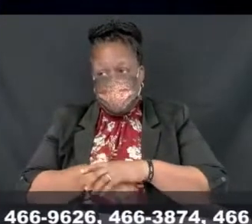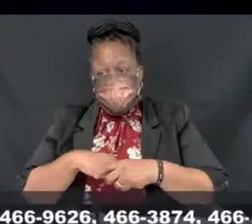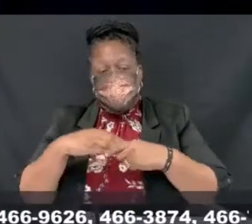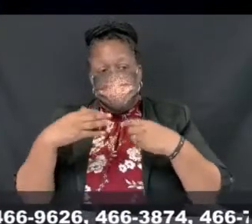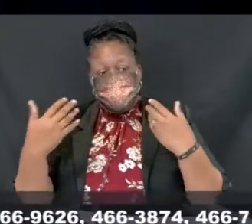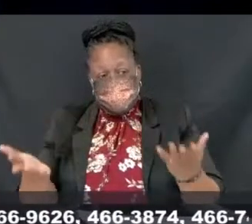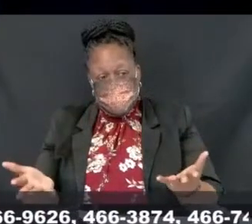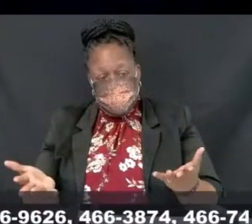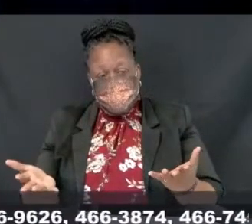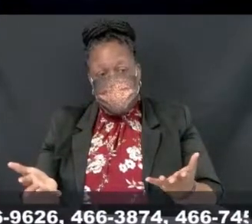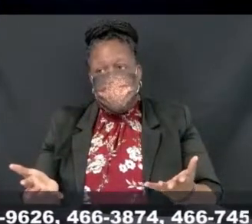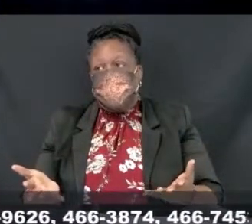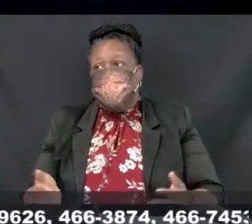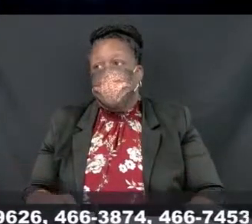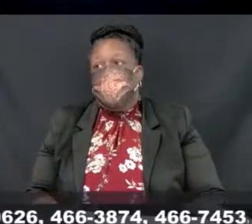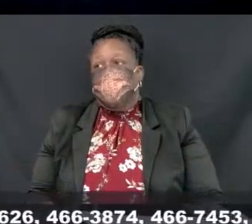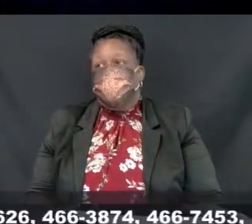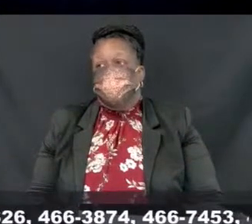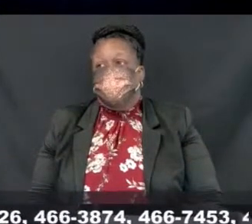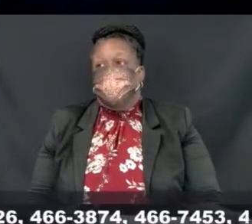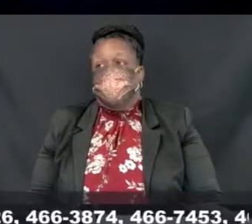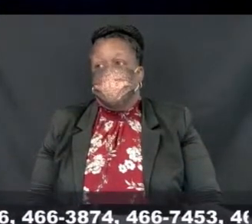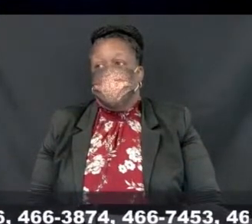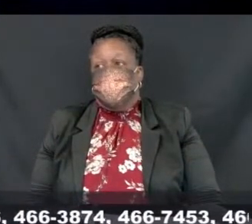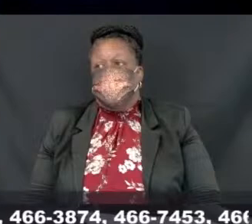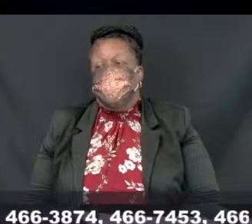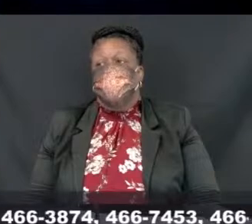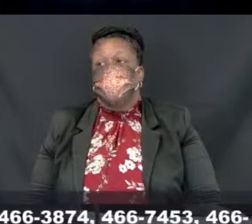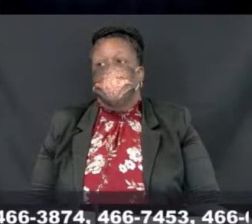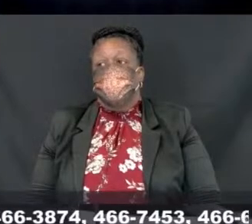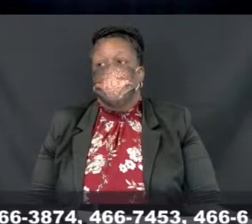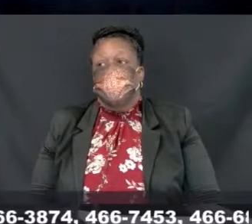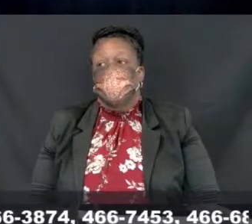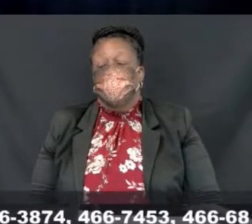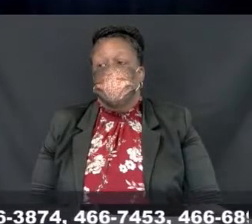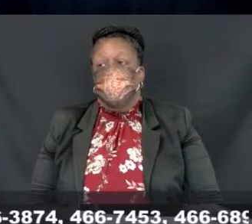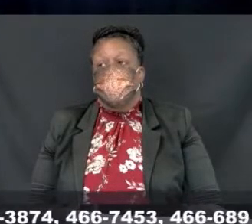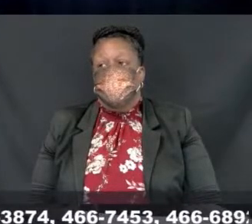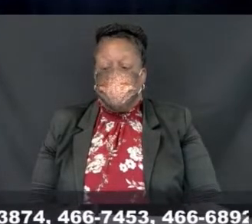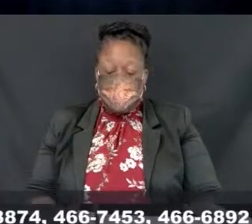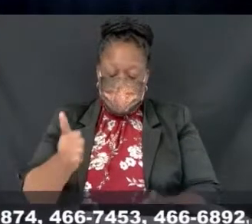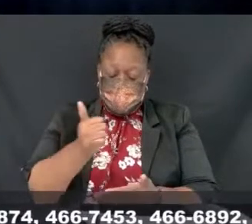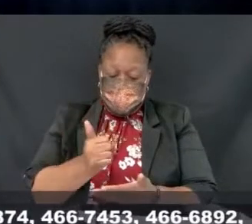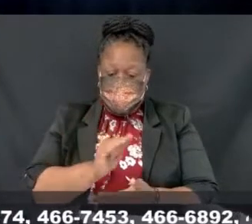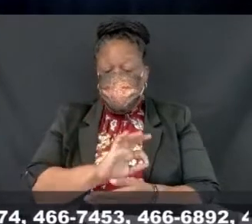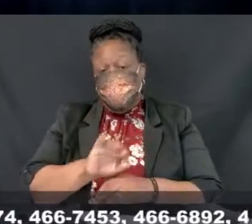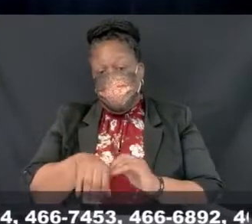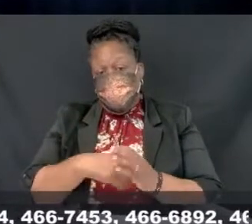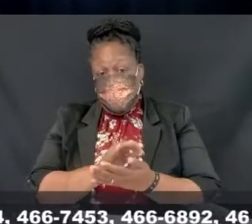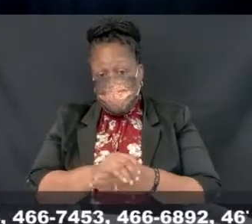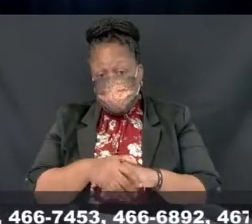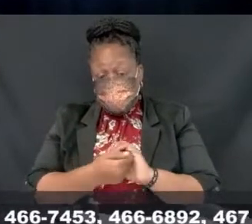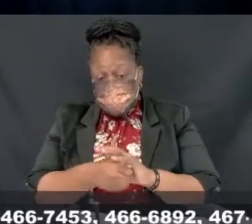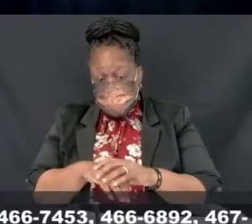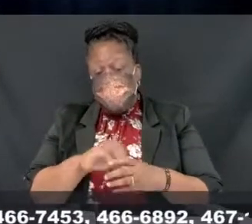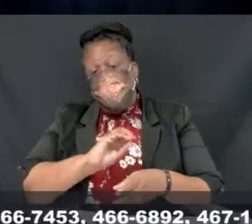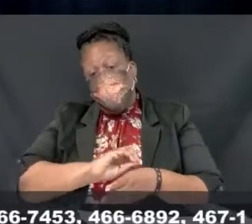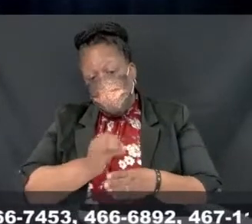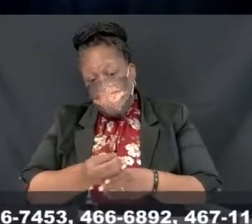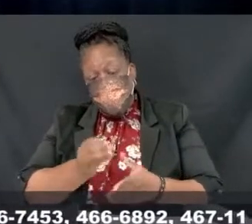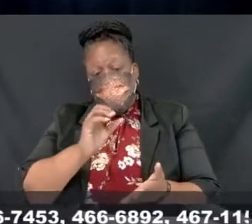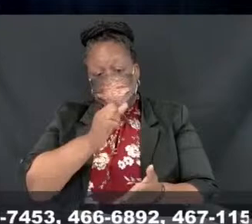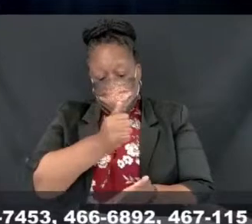face mask when you're in public, practice good hand hygiene and sanitization behavior, avoid crowds and